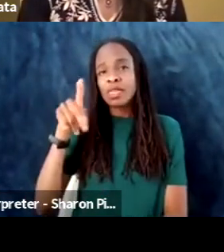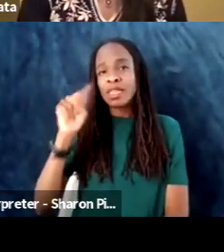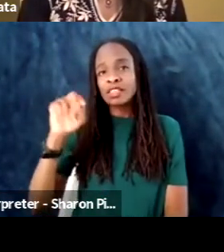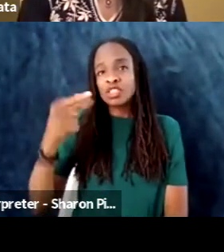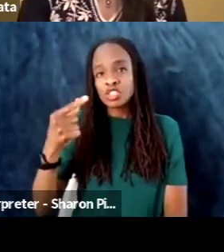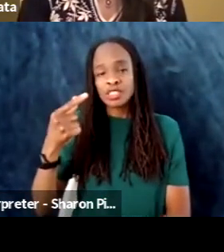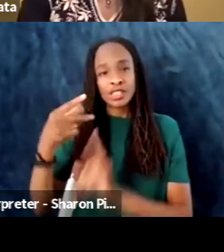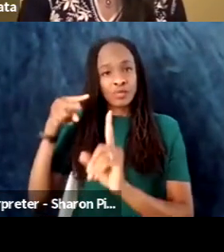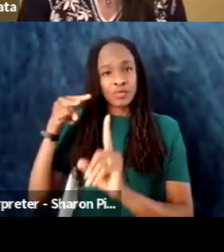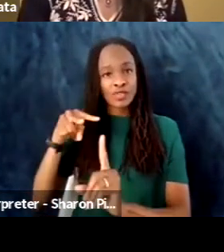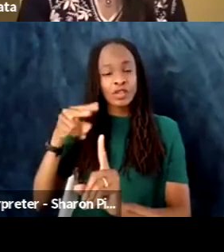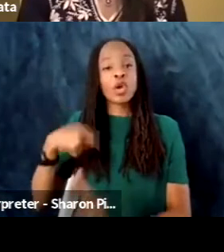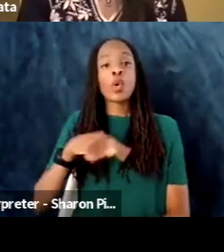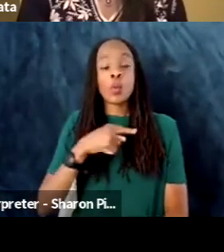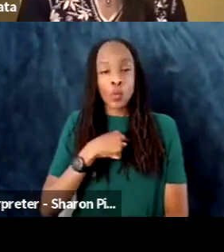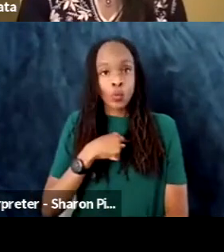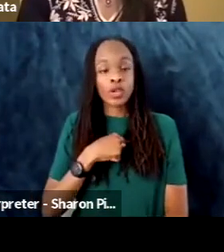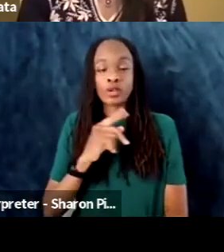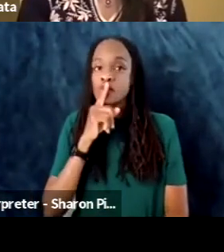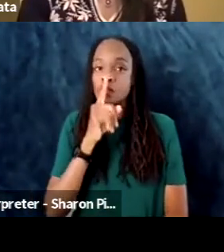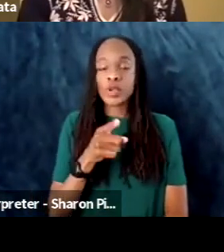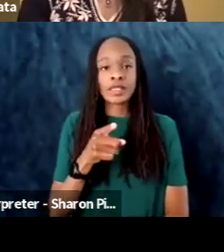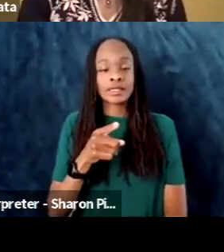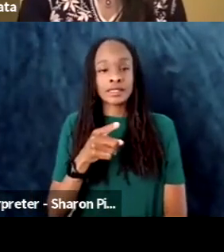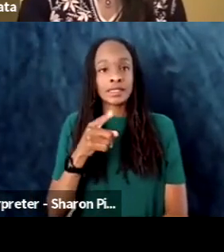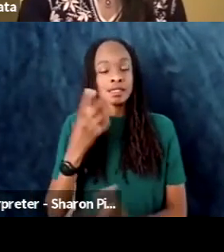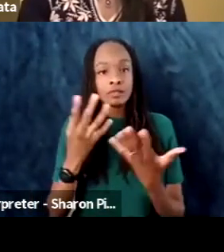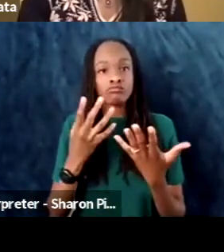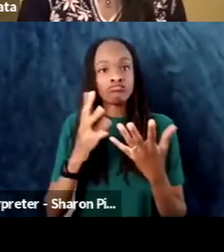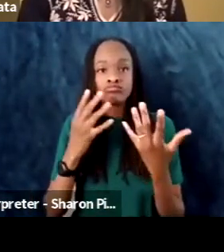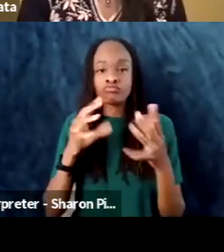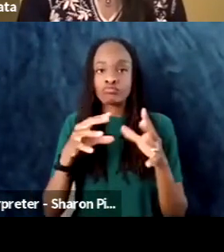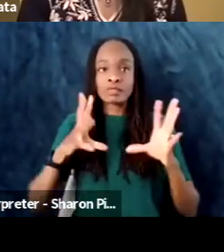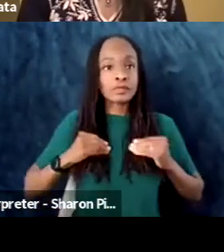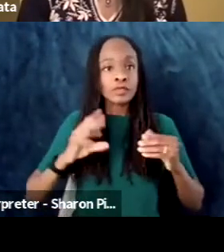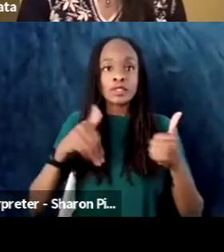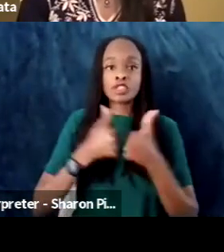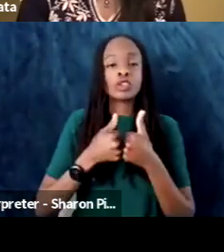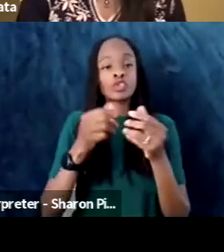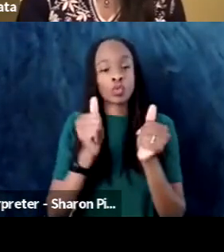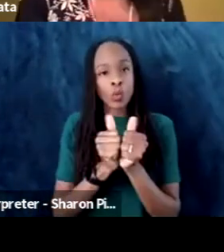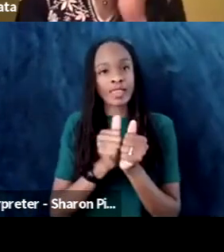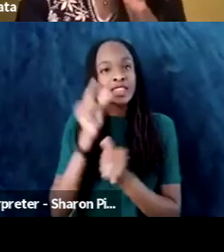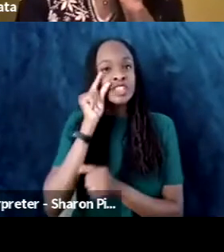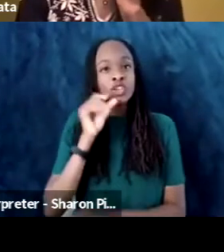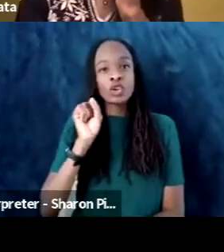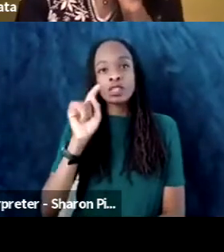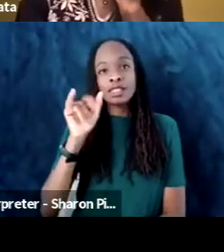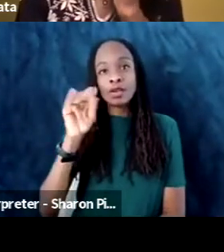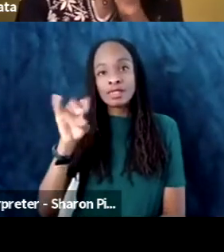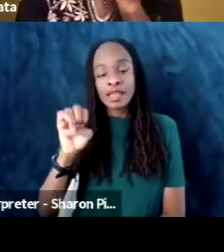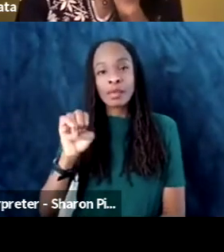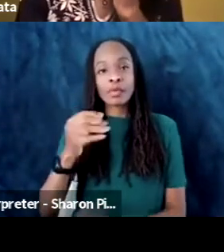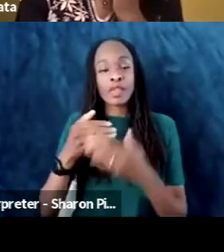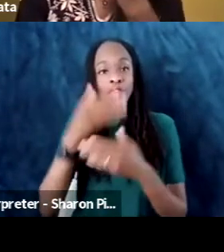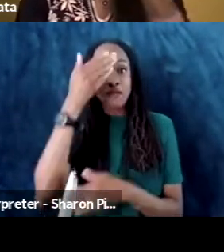are going after gender stereotypes, both in front of the camera as well as behind the camera. And we are attempting to do this